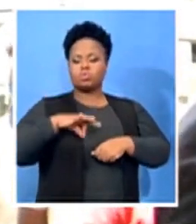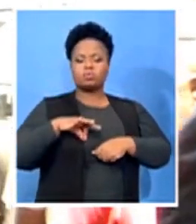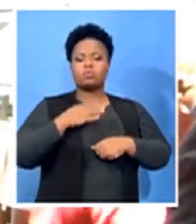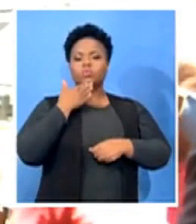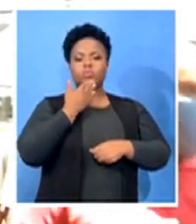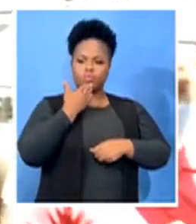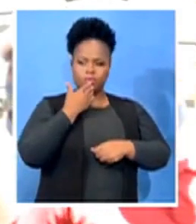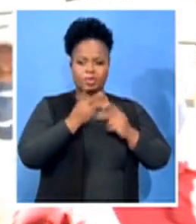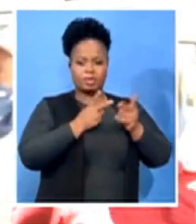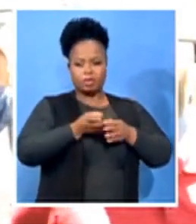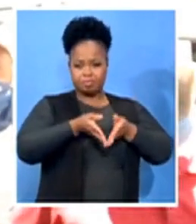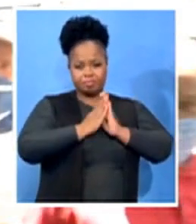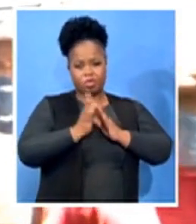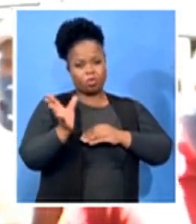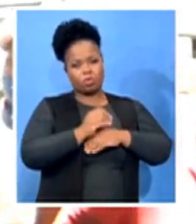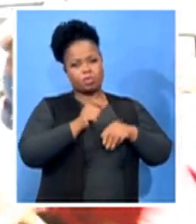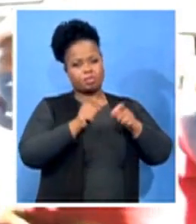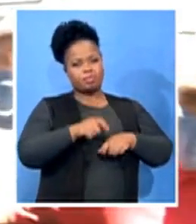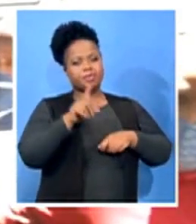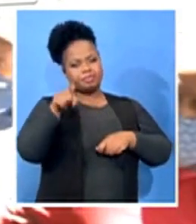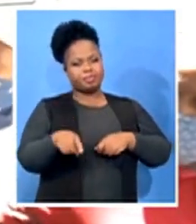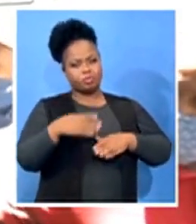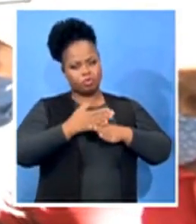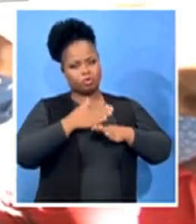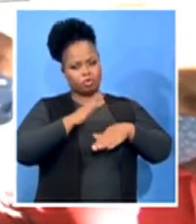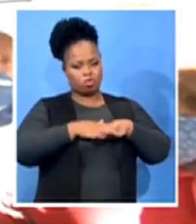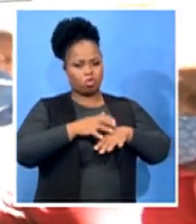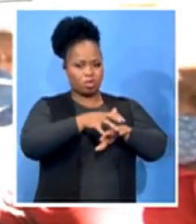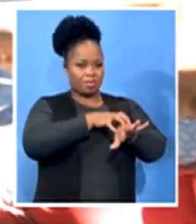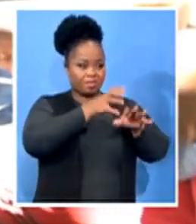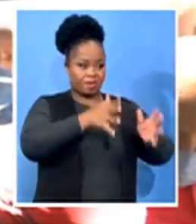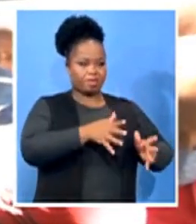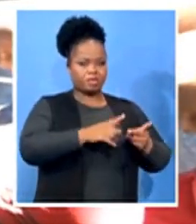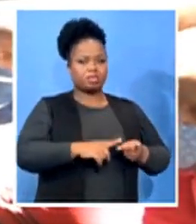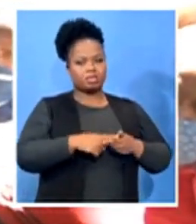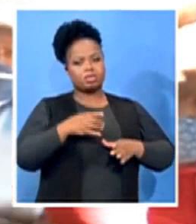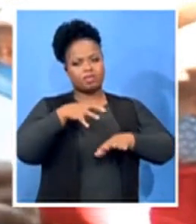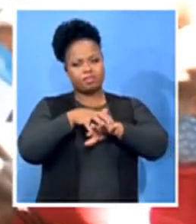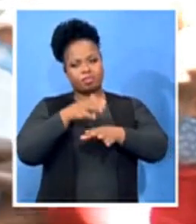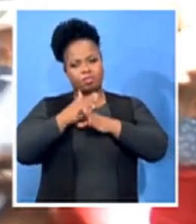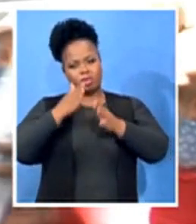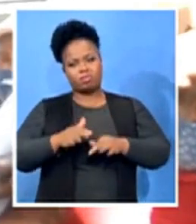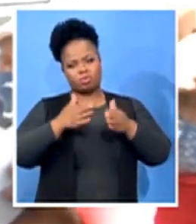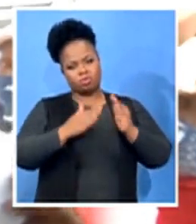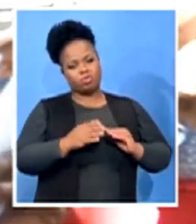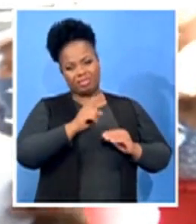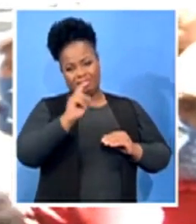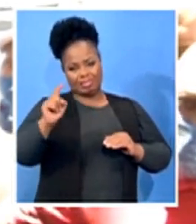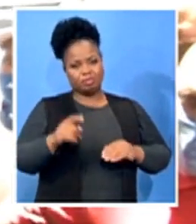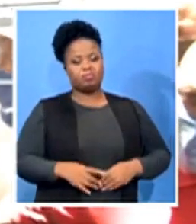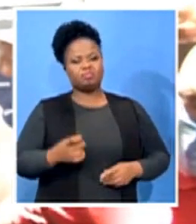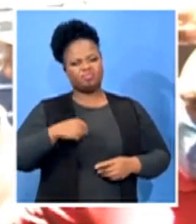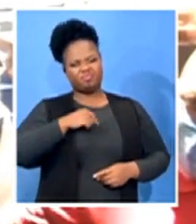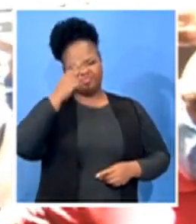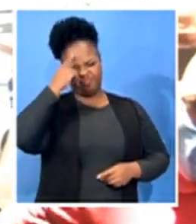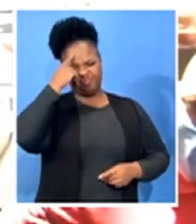the relationships of the farmers and the farm workers and the communities there. We think that that kind of engagement